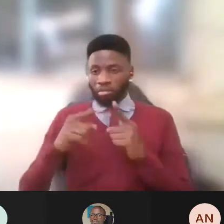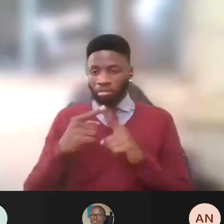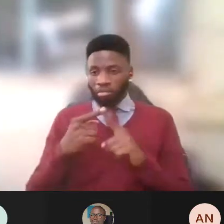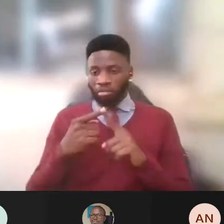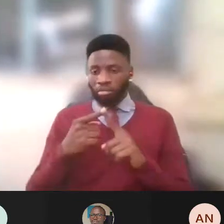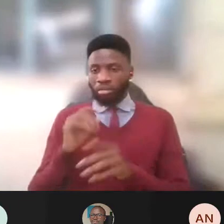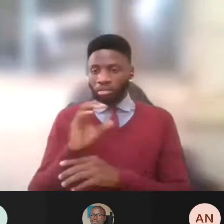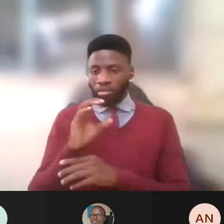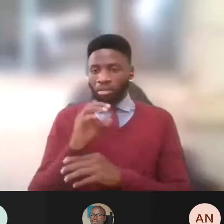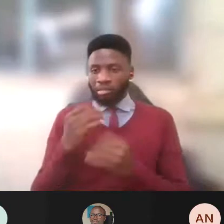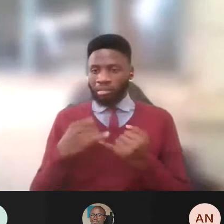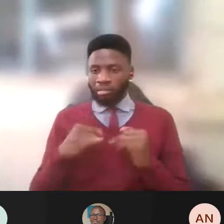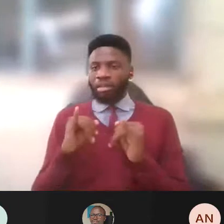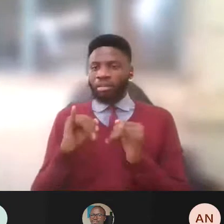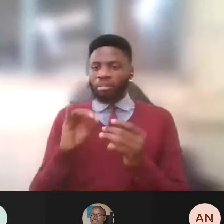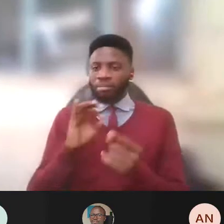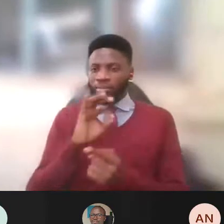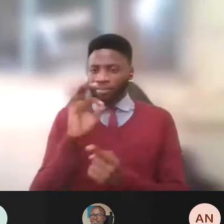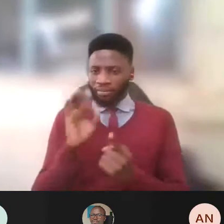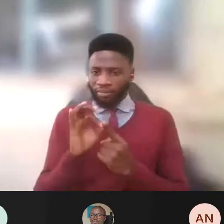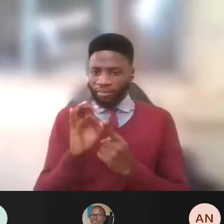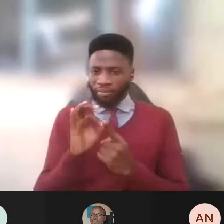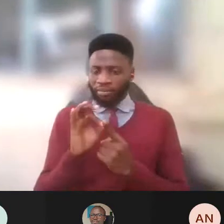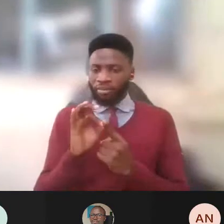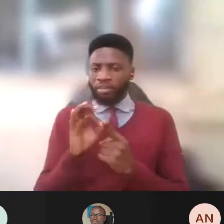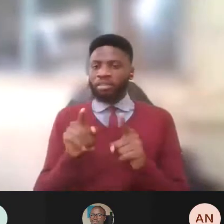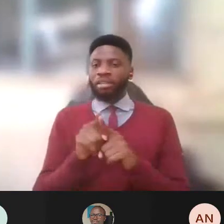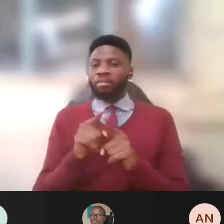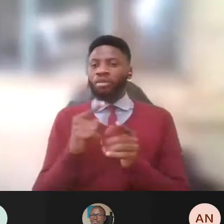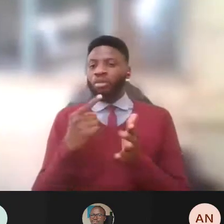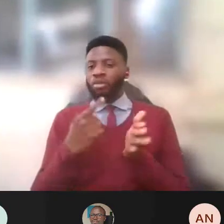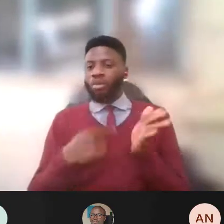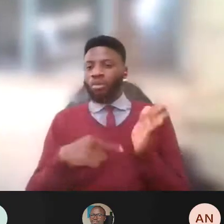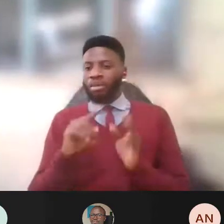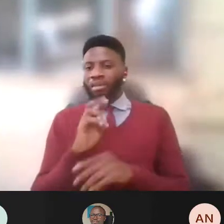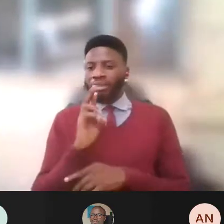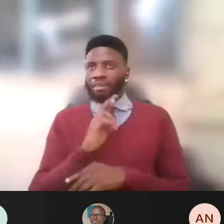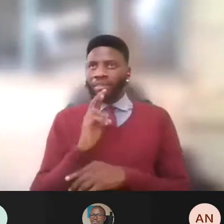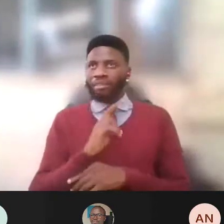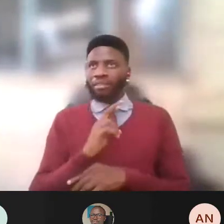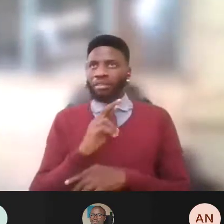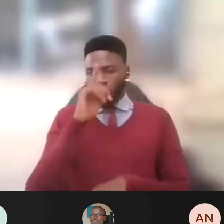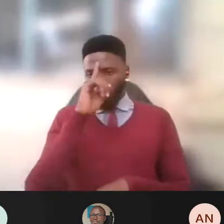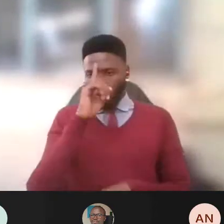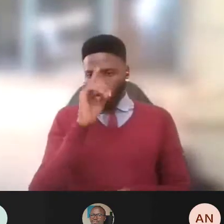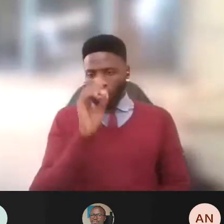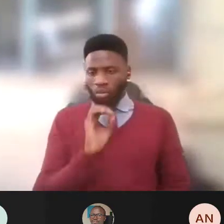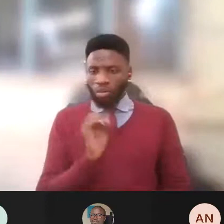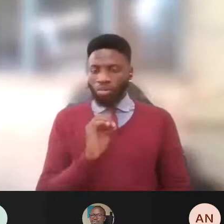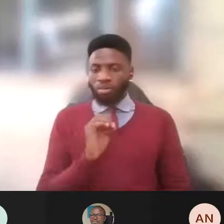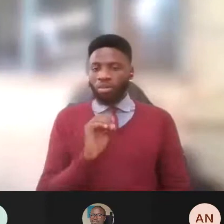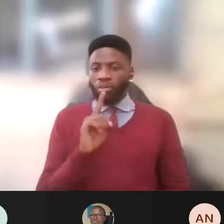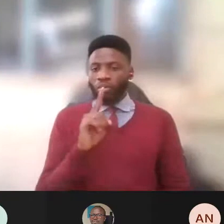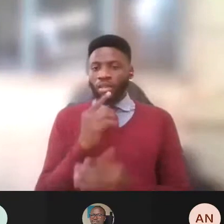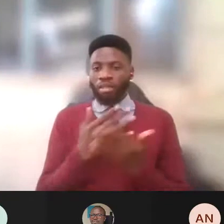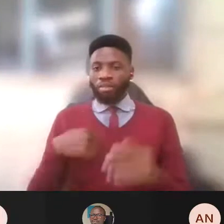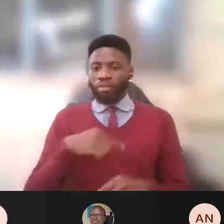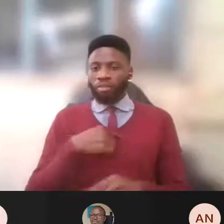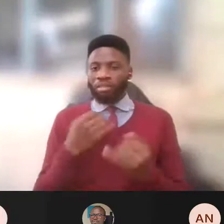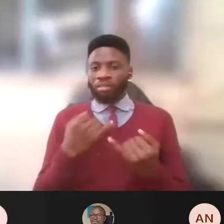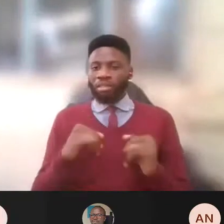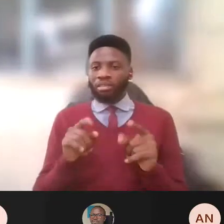one is Future-Ni Digital, where you can get basic digital skills and entrepreneurship training. It's free to access. You just need to